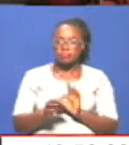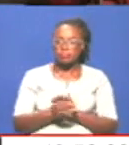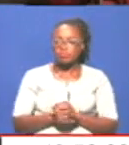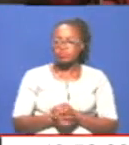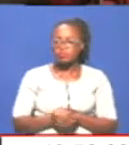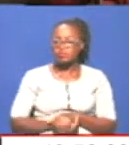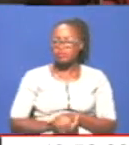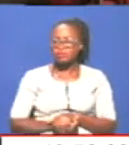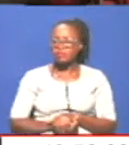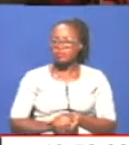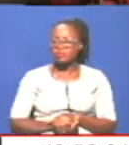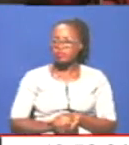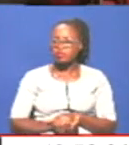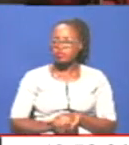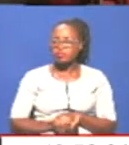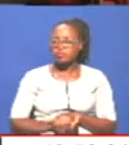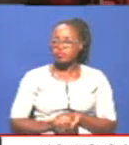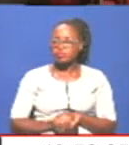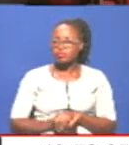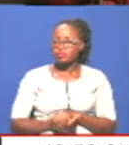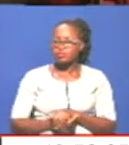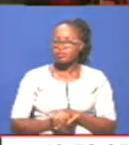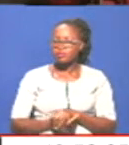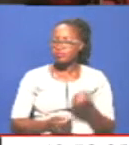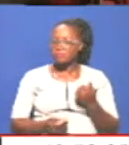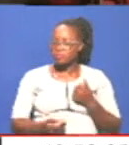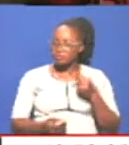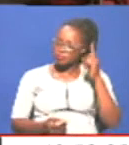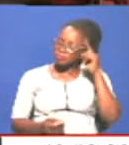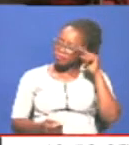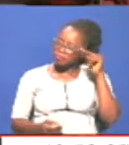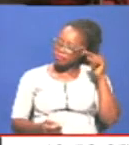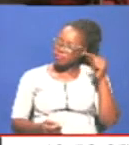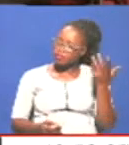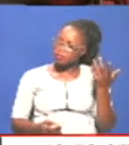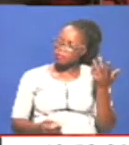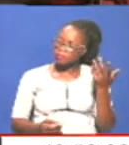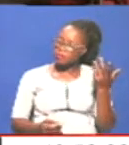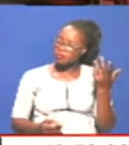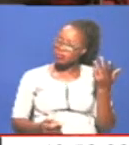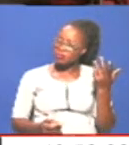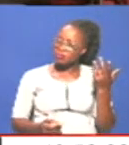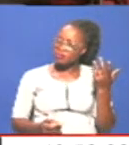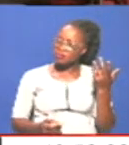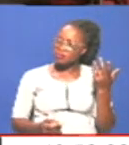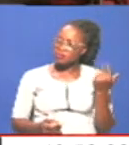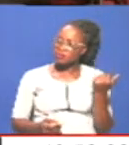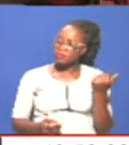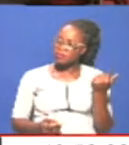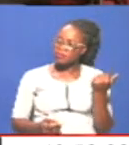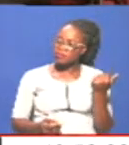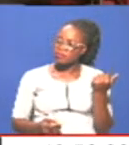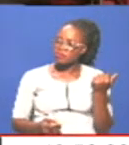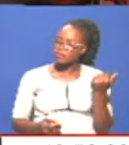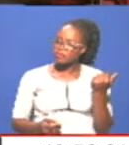I can see you've got the black pieces, so it means that Jamie will be the one to start. But see,